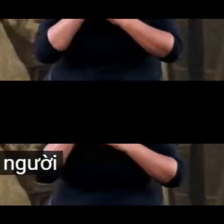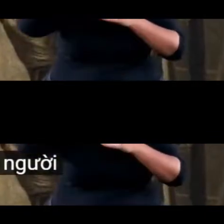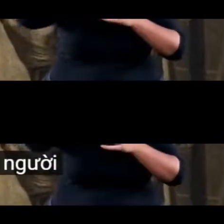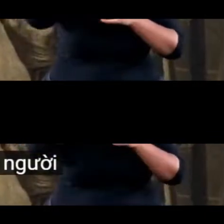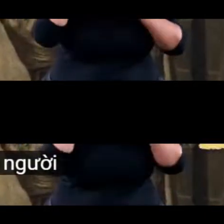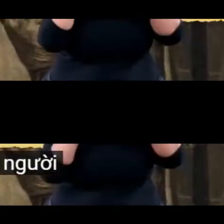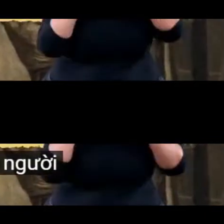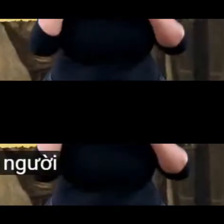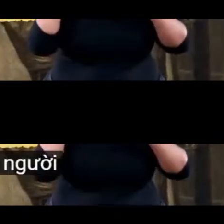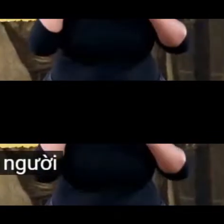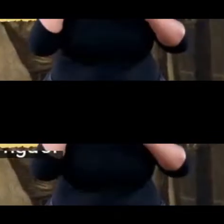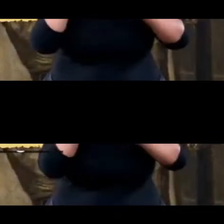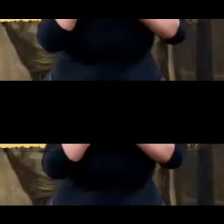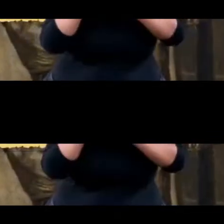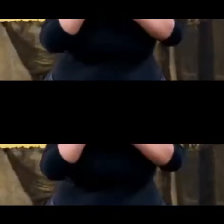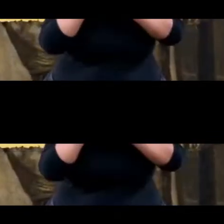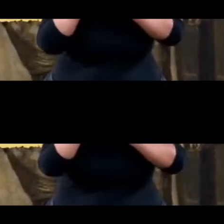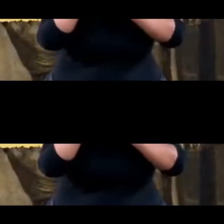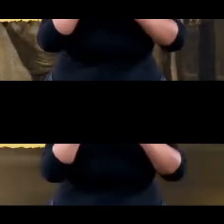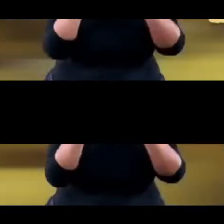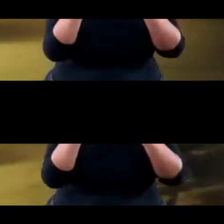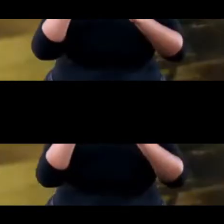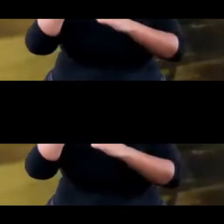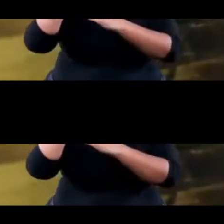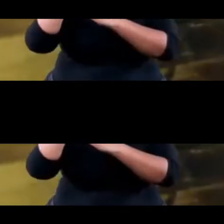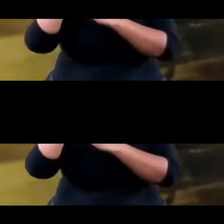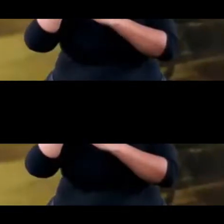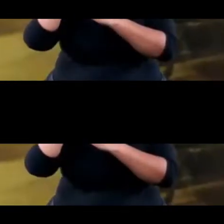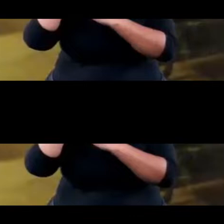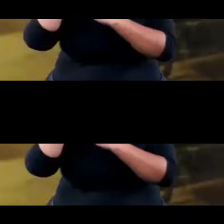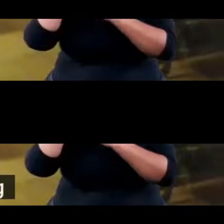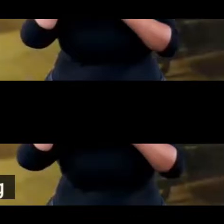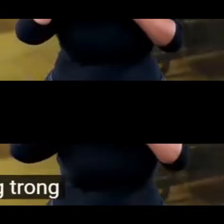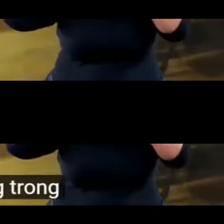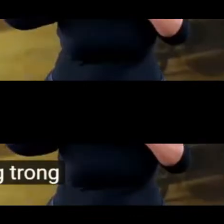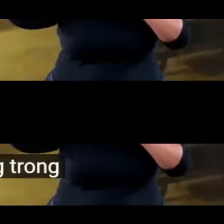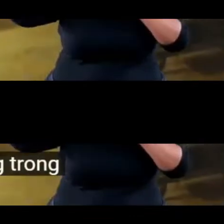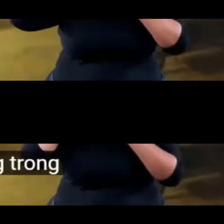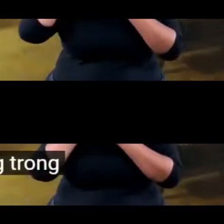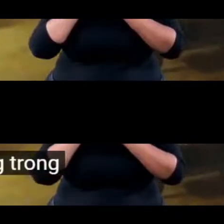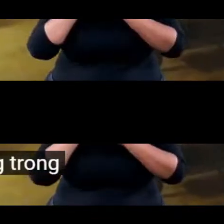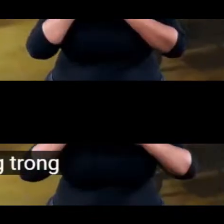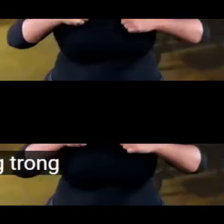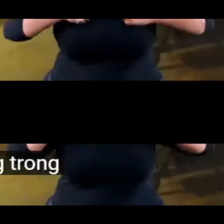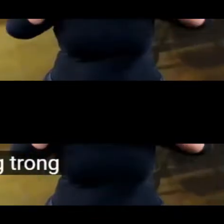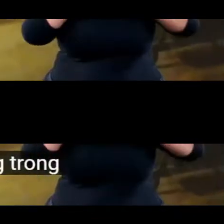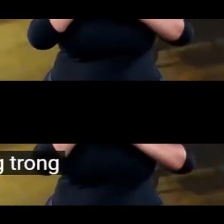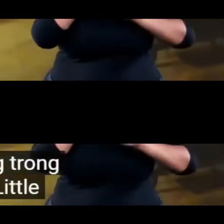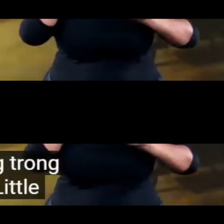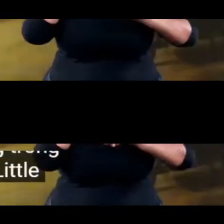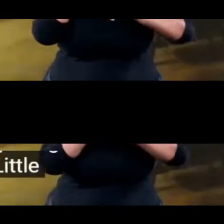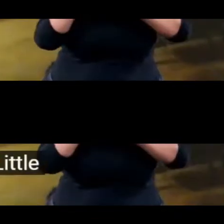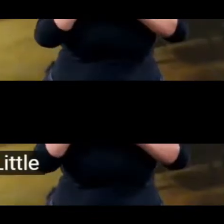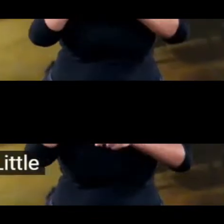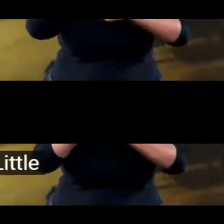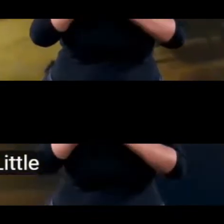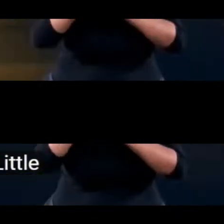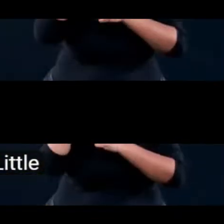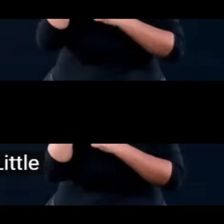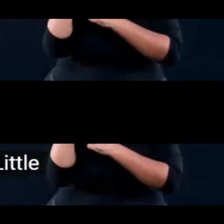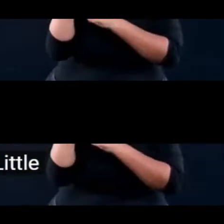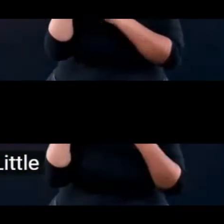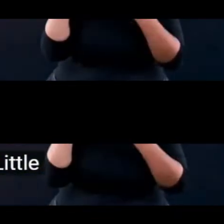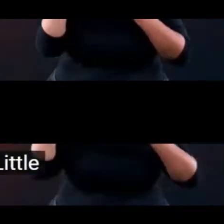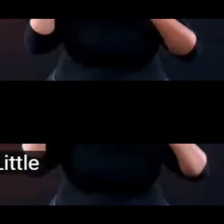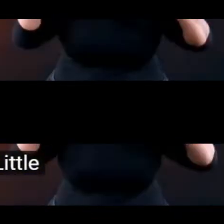the colonial times were called colonists. Many colonists lived on a farm and worked hard for what little they had.